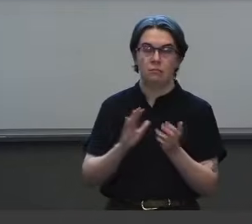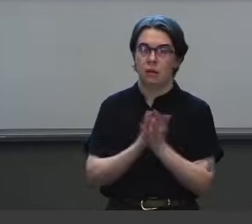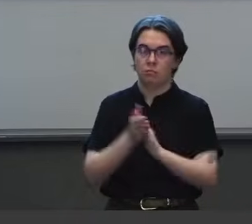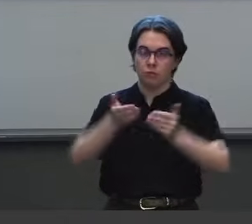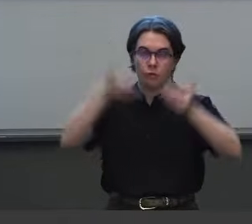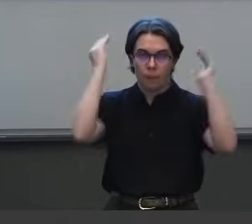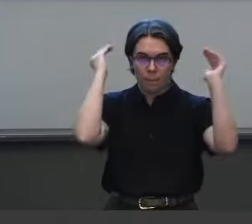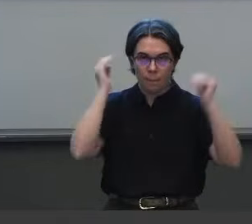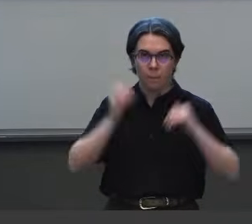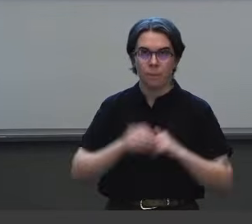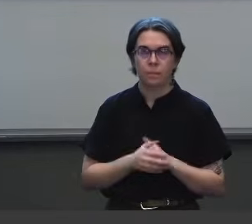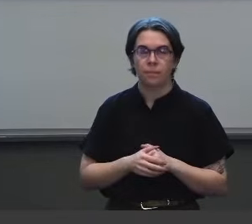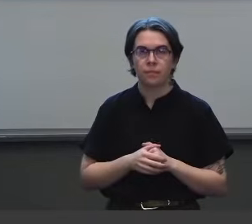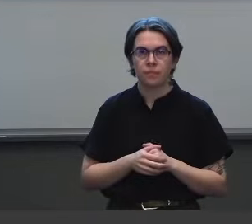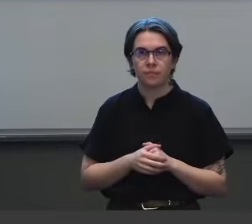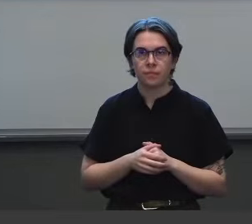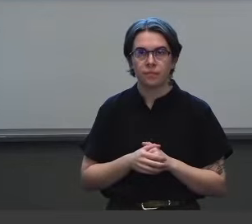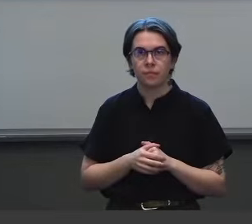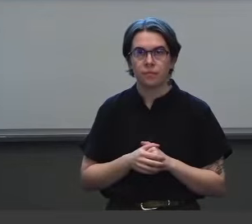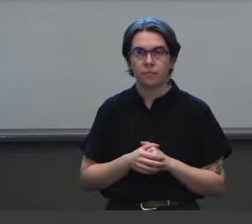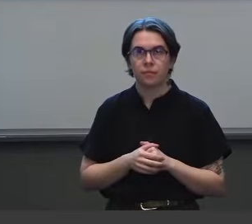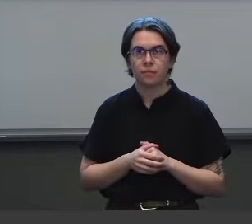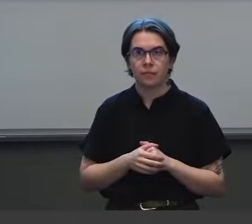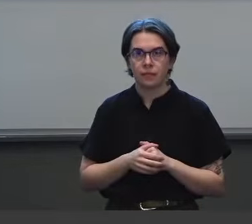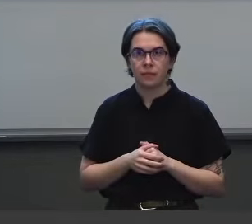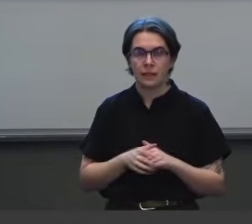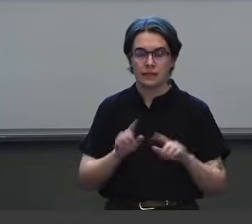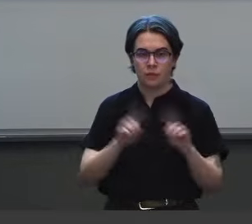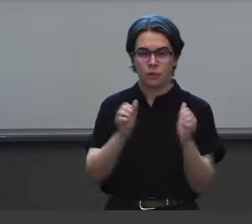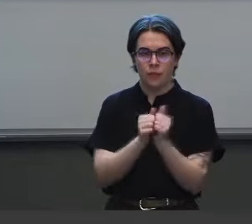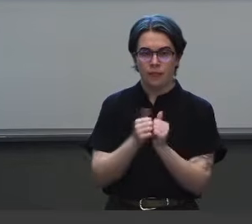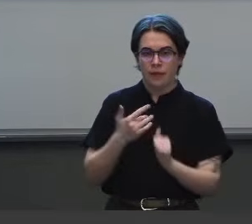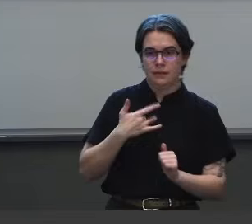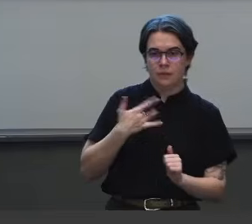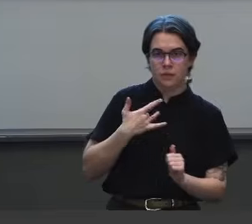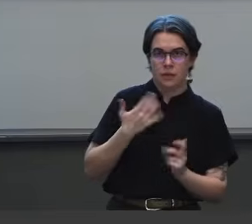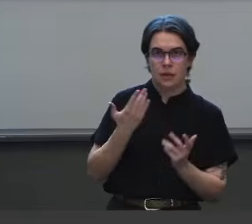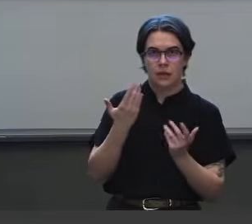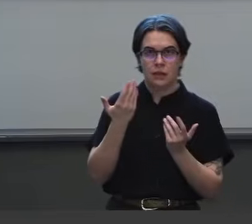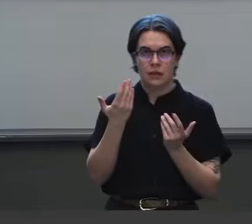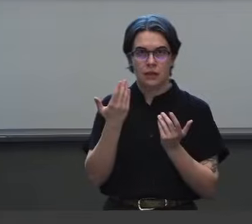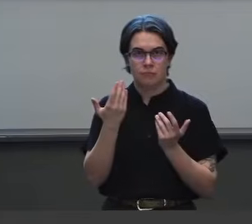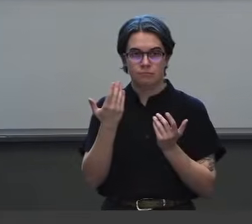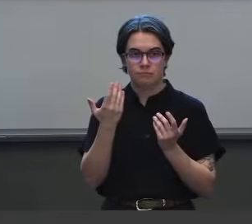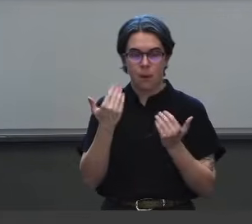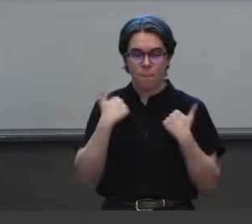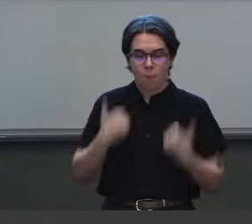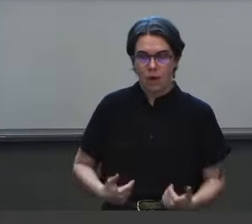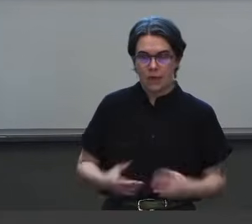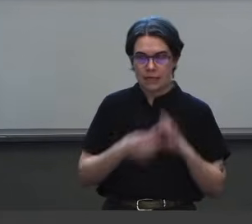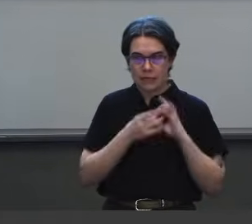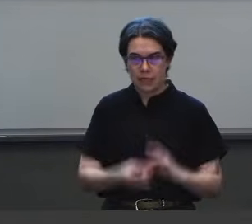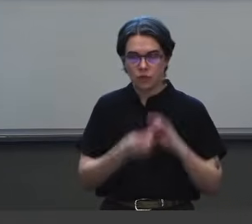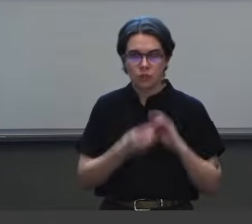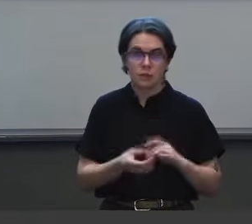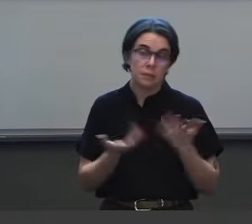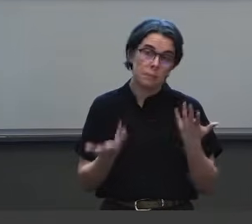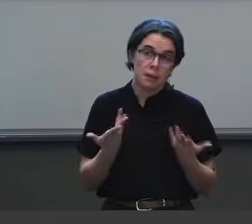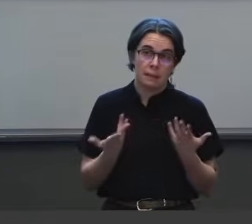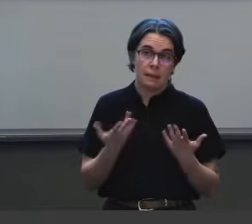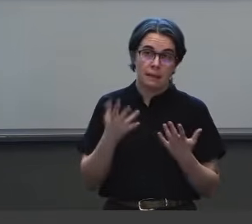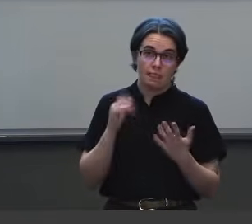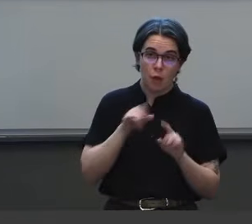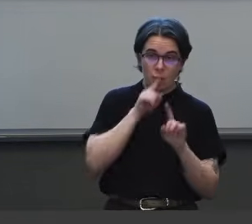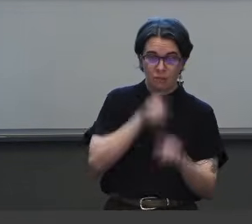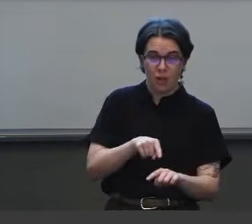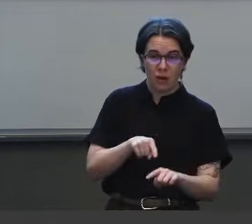then differences in sensory limbic connection. So this could be a learned response or just a difference in the way the brain is connected